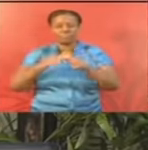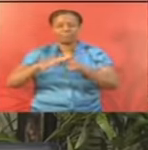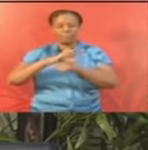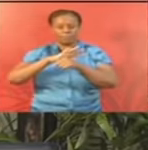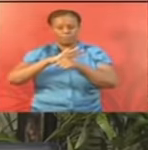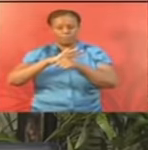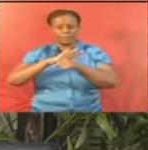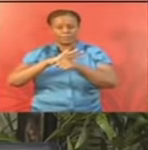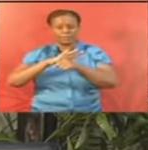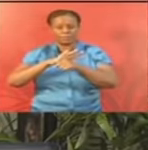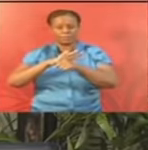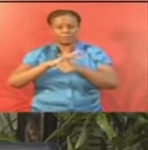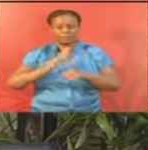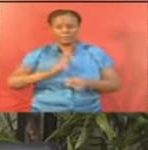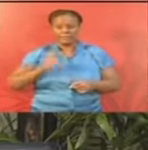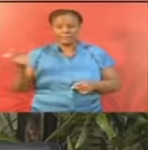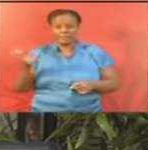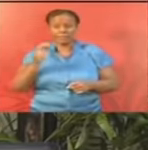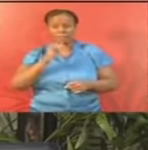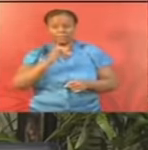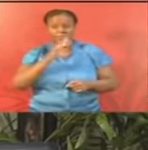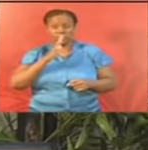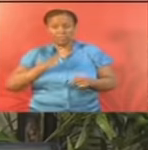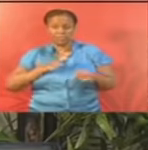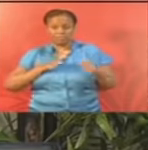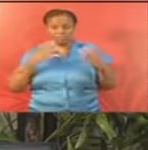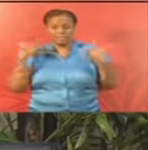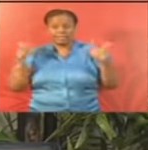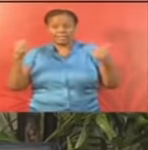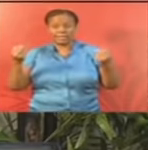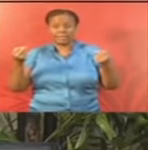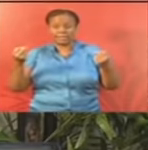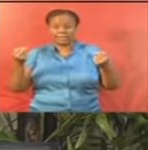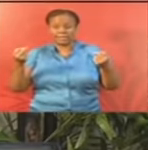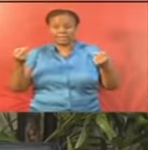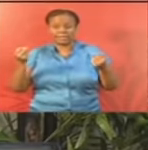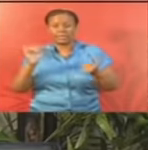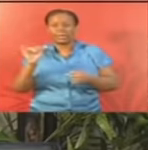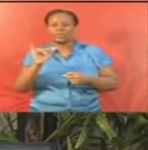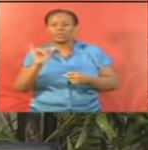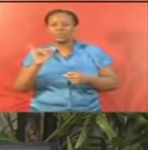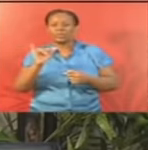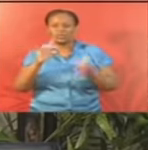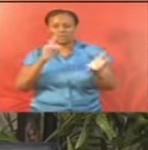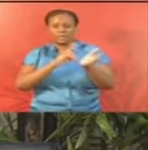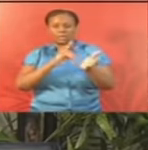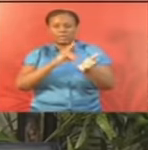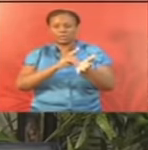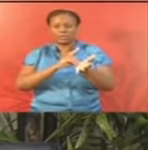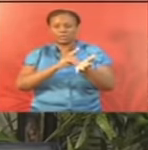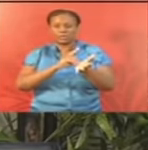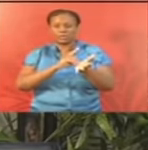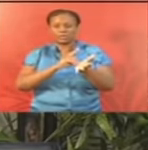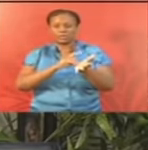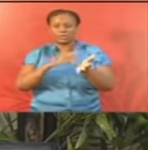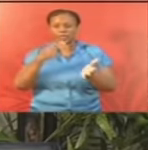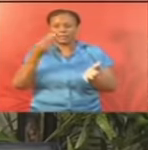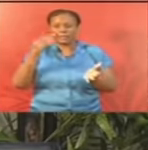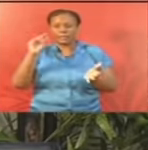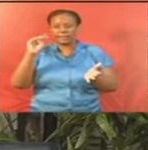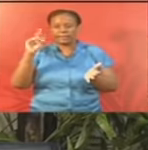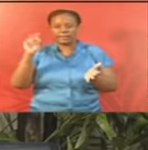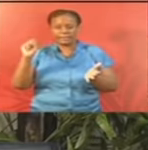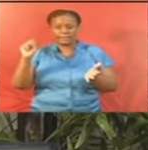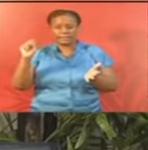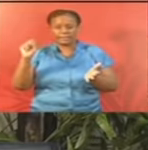Terence Deyalsingh, Minister of Health, and Dr. Avery Hines, Technical Director of the Epidemiology Division. Also in